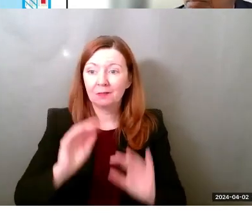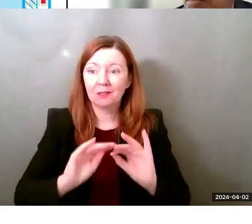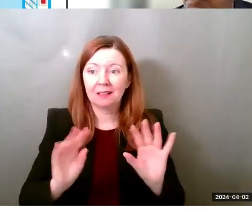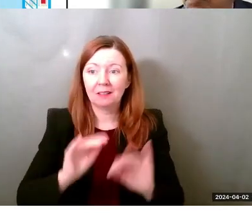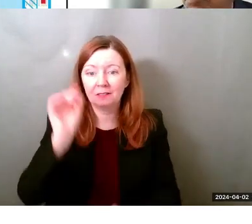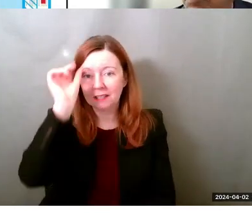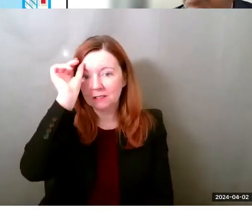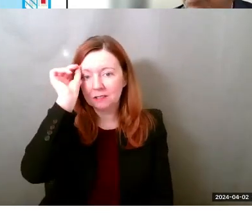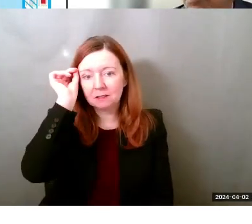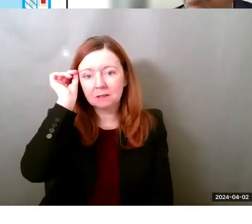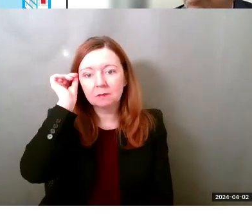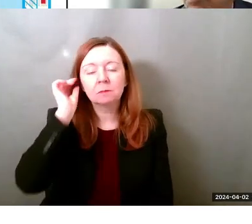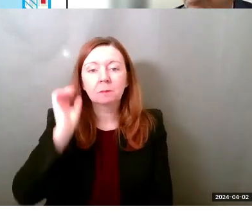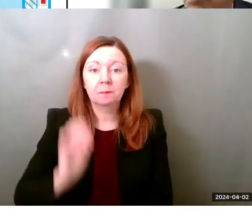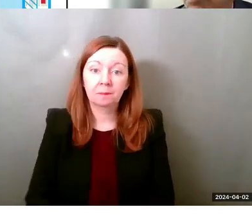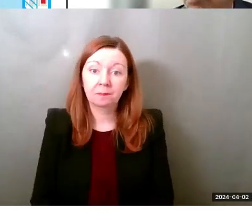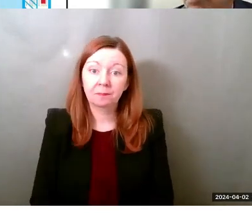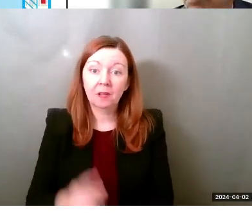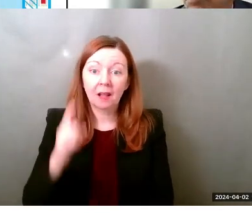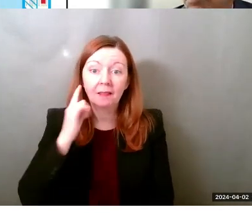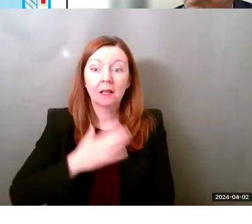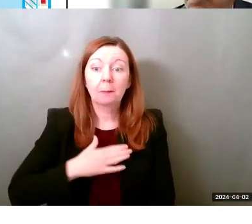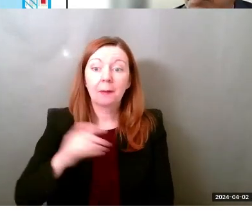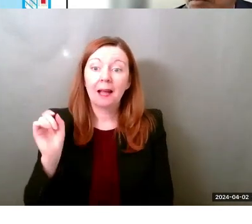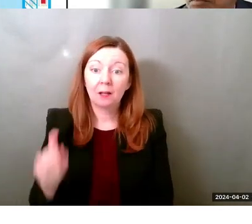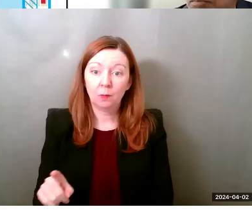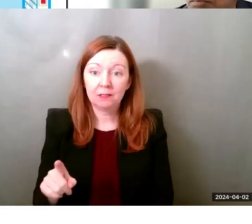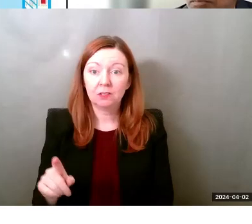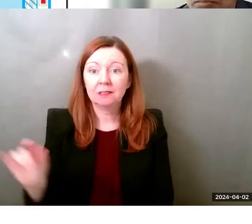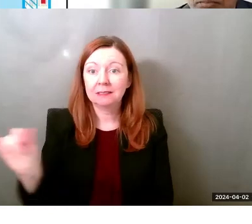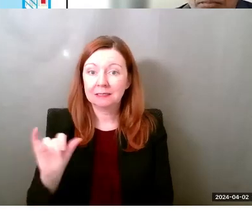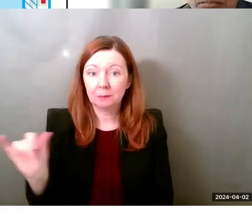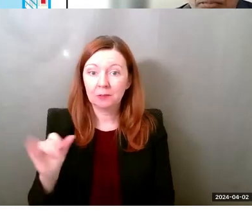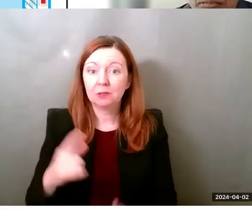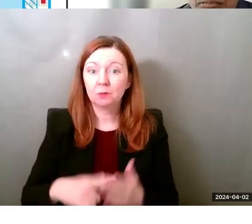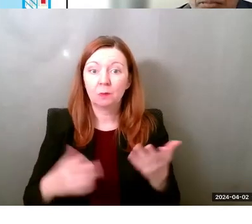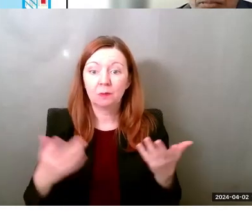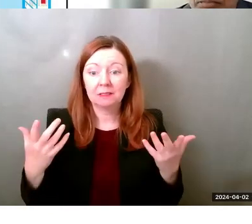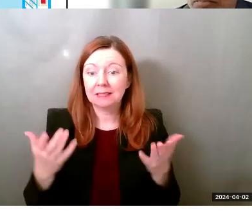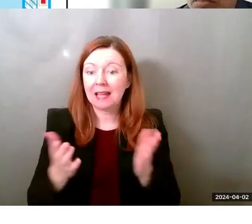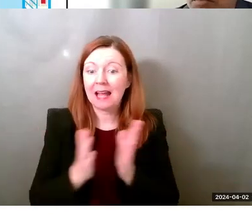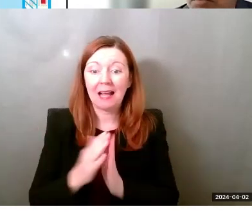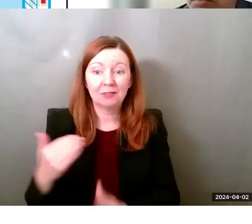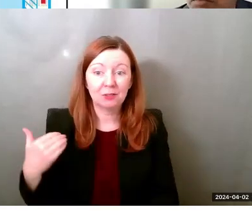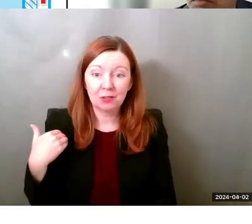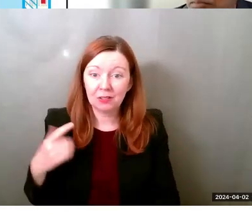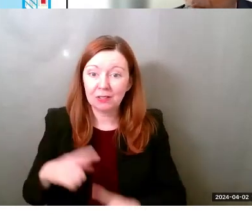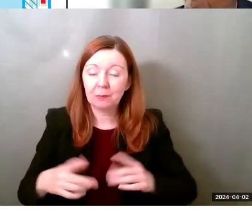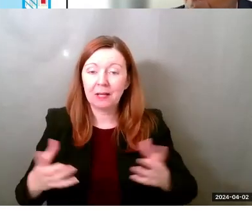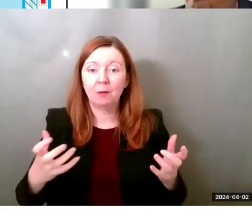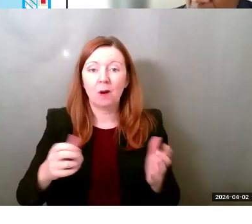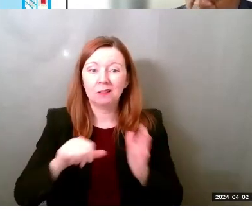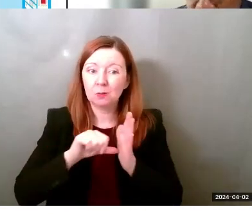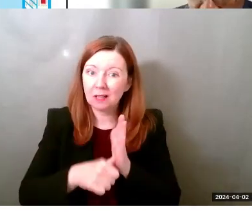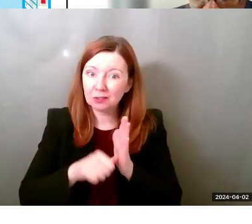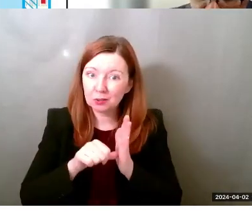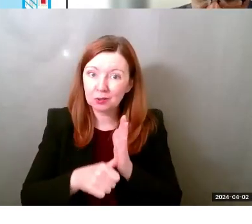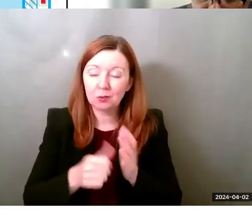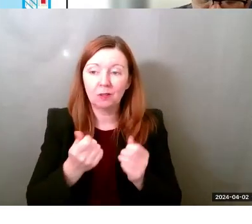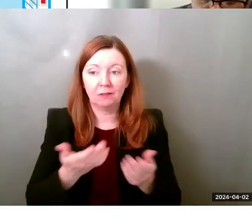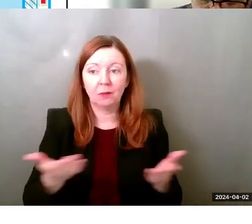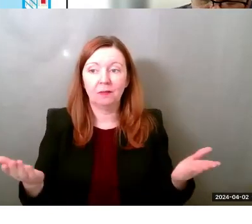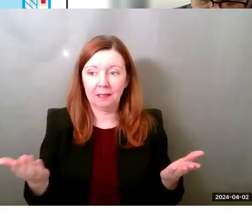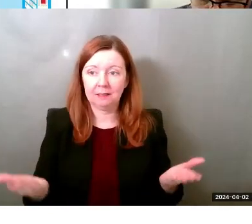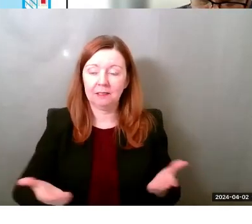clarification. I think my question is similar to what was asked earlier, but I want to underscore a couple of